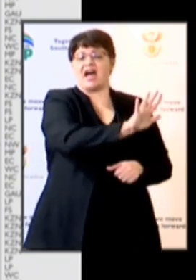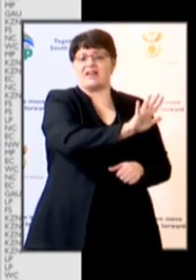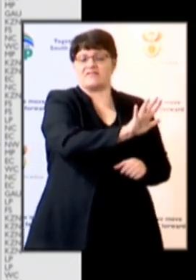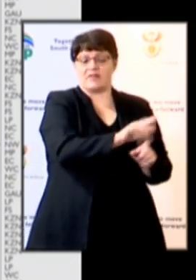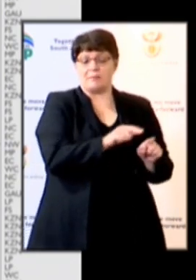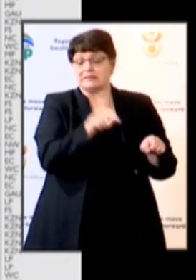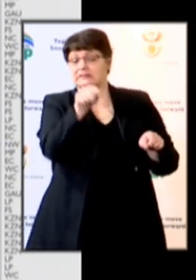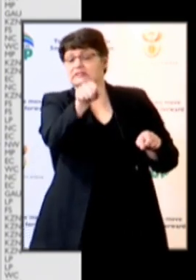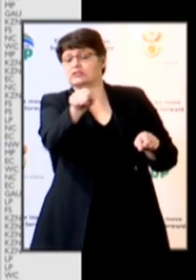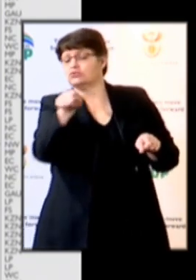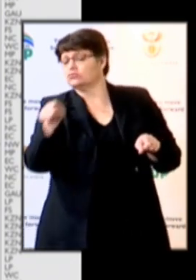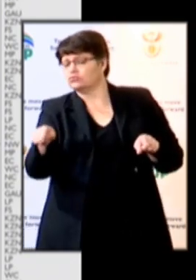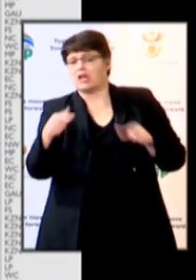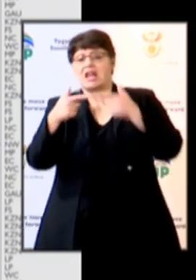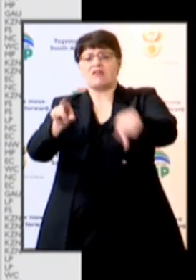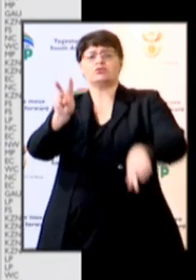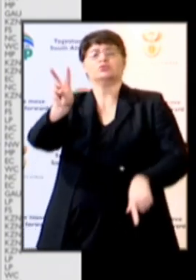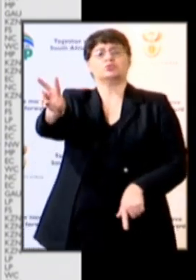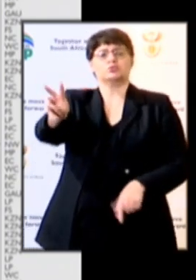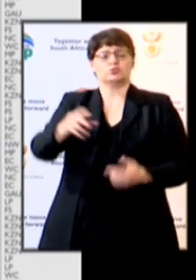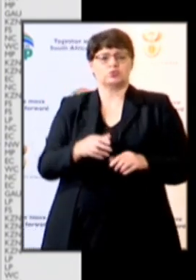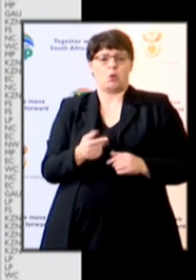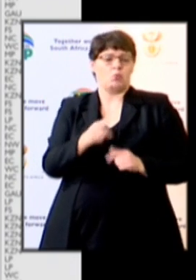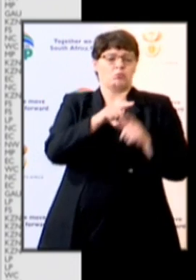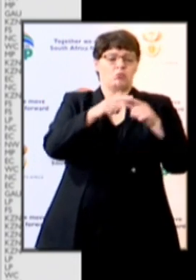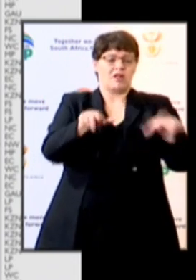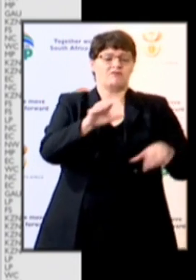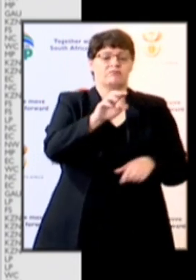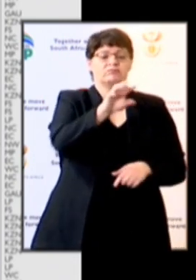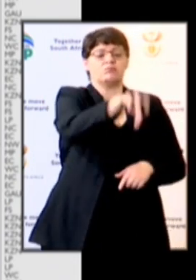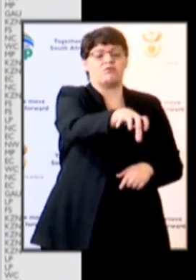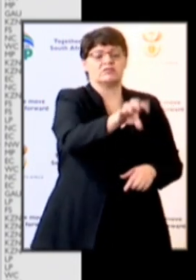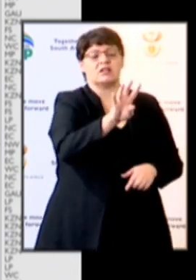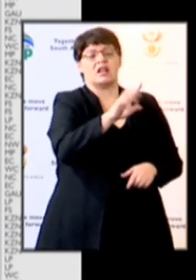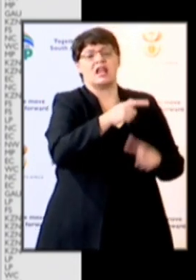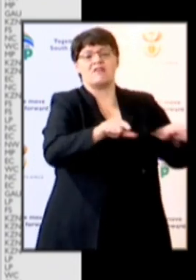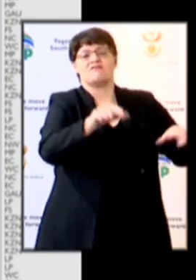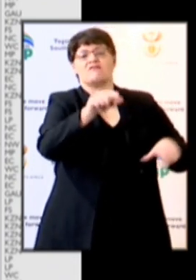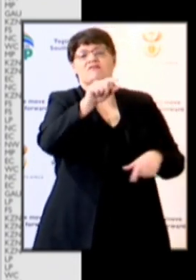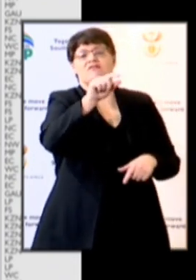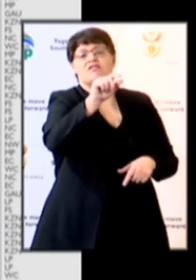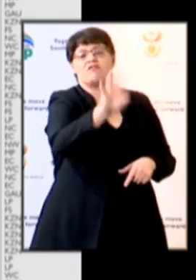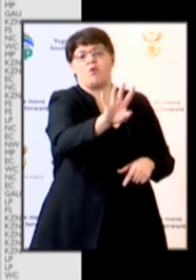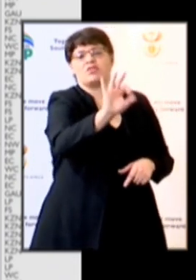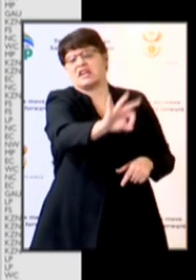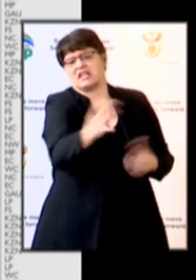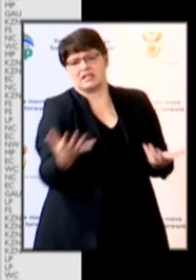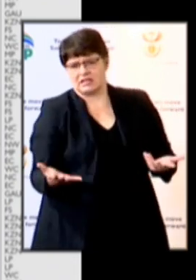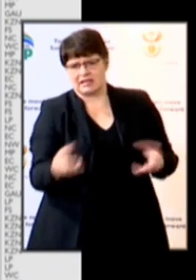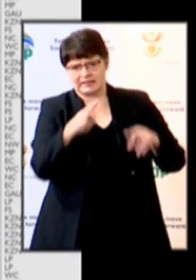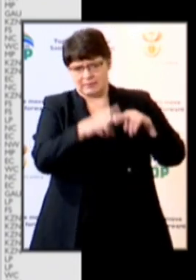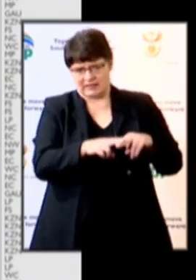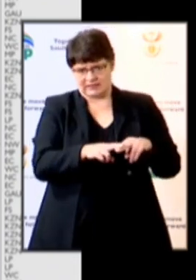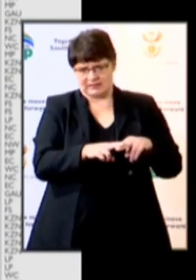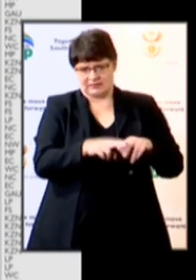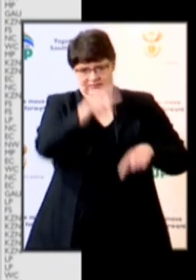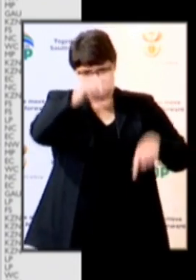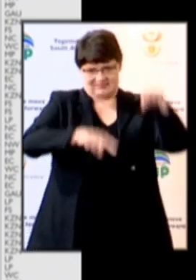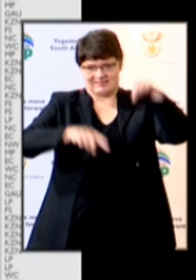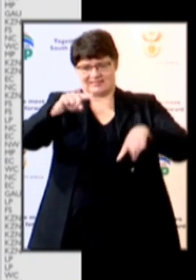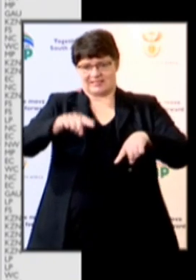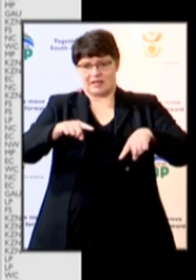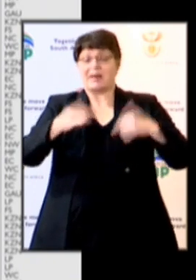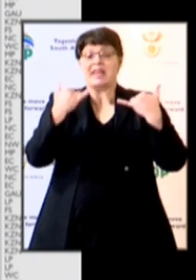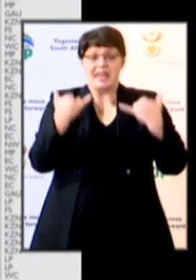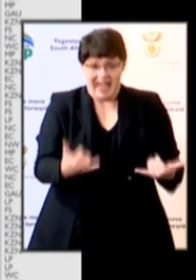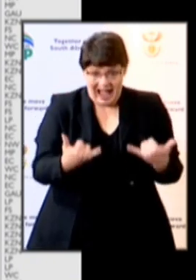two or level three, as you can see those colors. But for now, we were all on